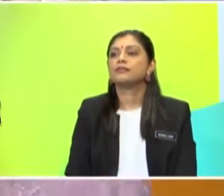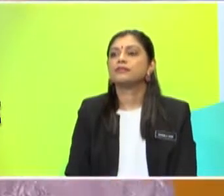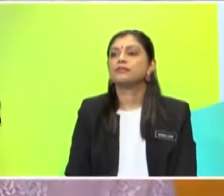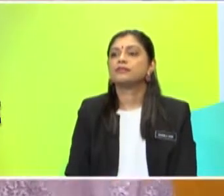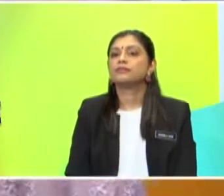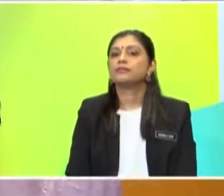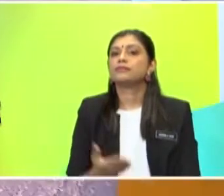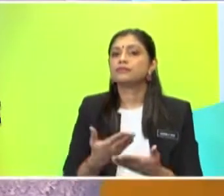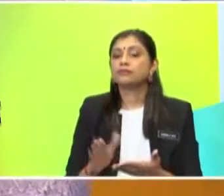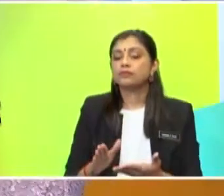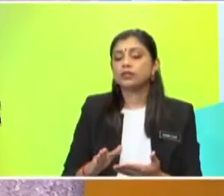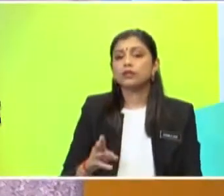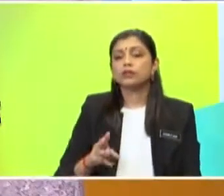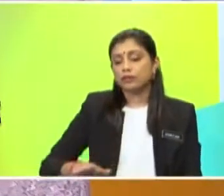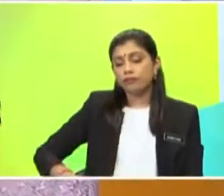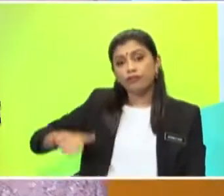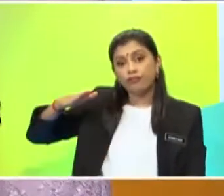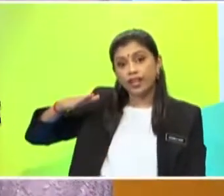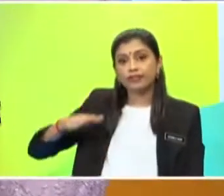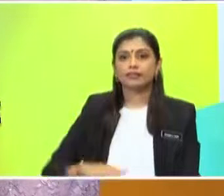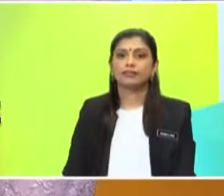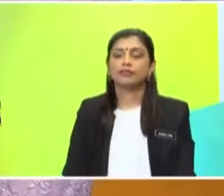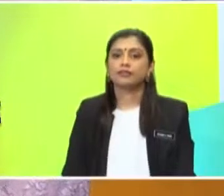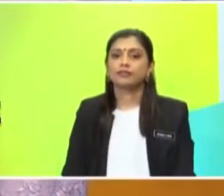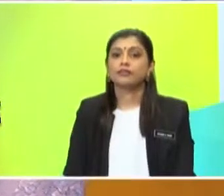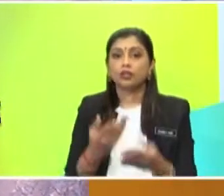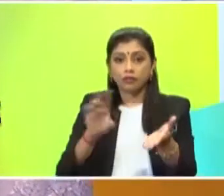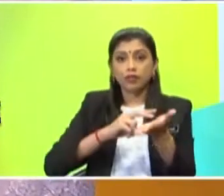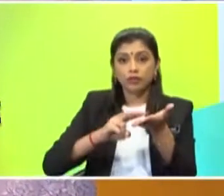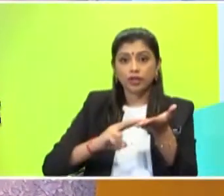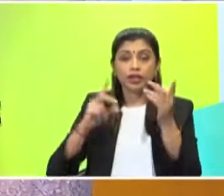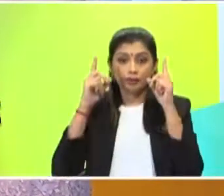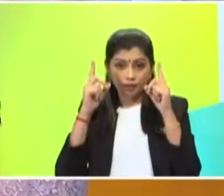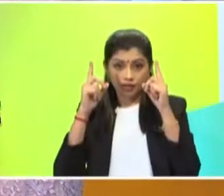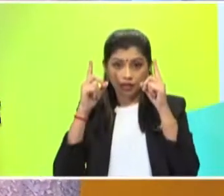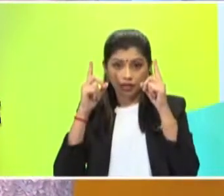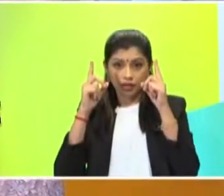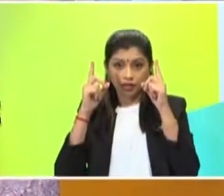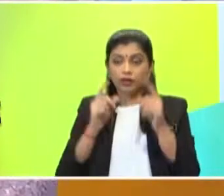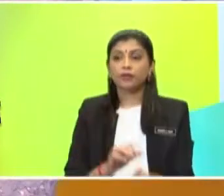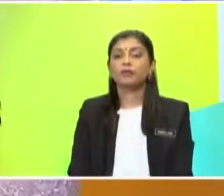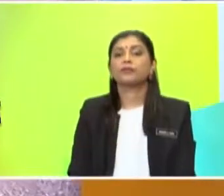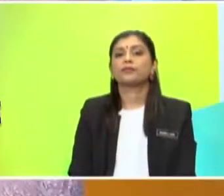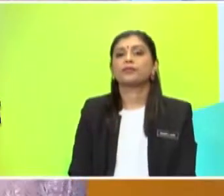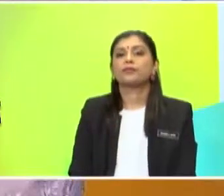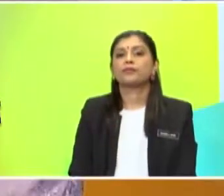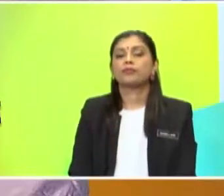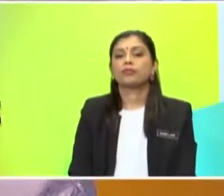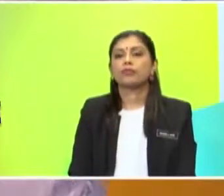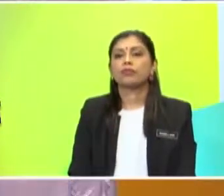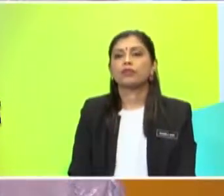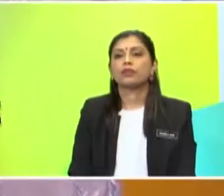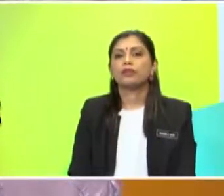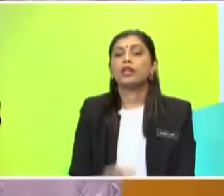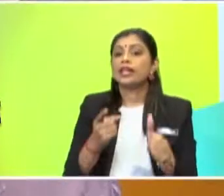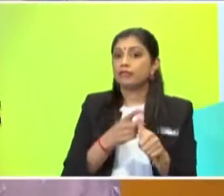Okay, so now, Sean, from the question, pupils, you must be able to identify these two crucial elements. And what are they, Sean? The situation